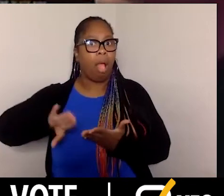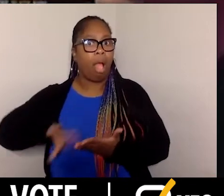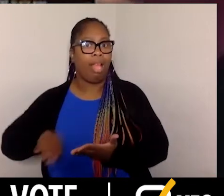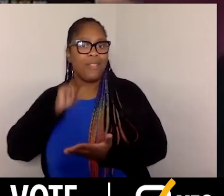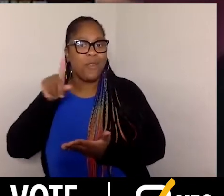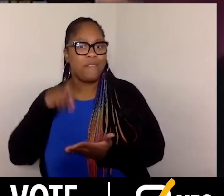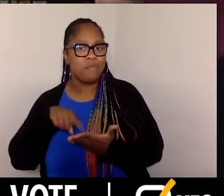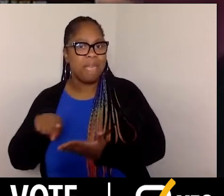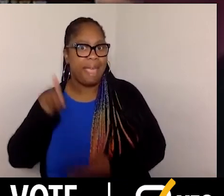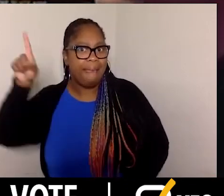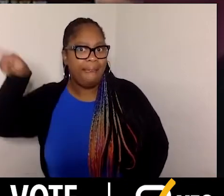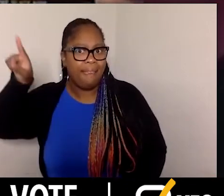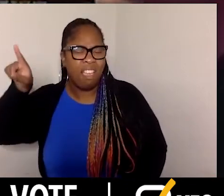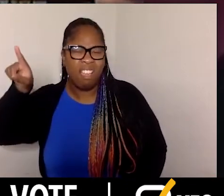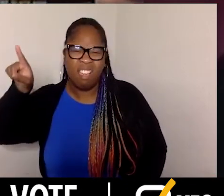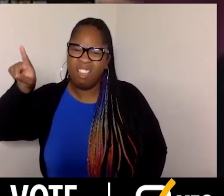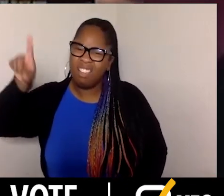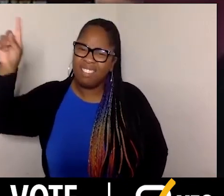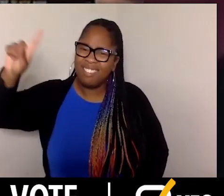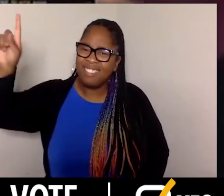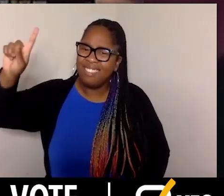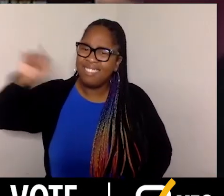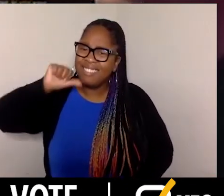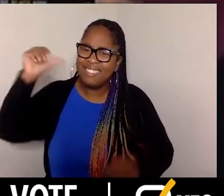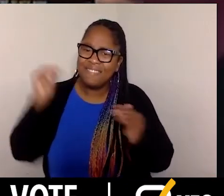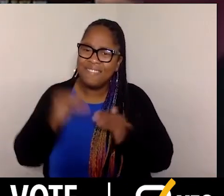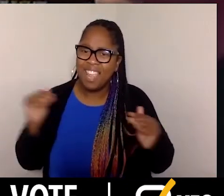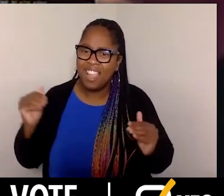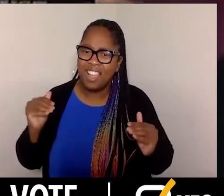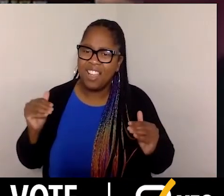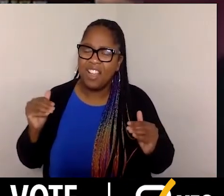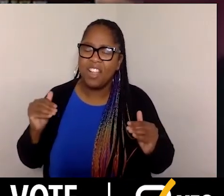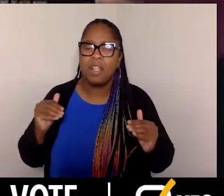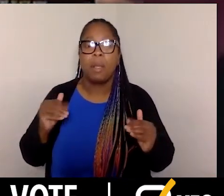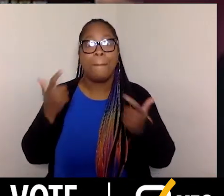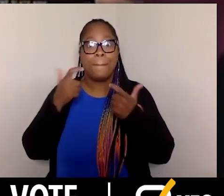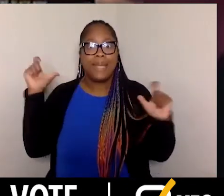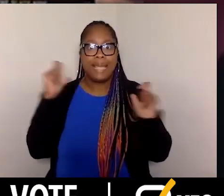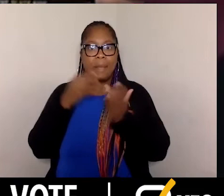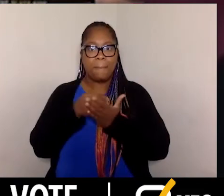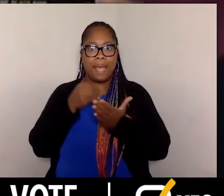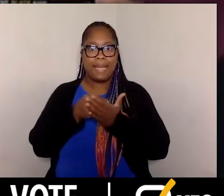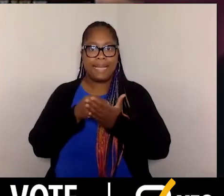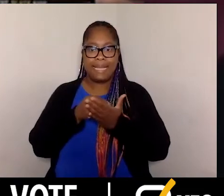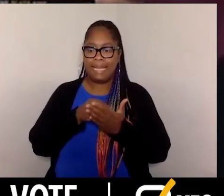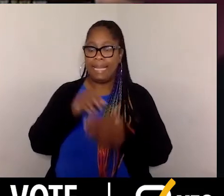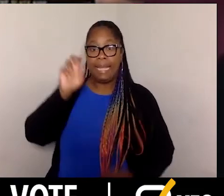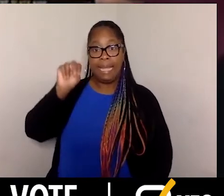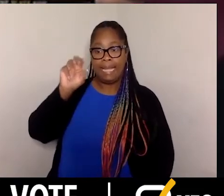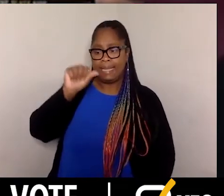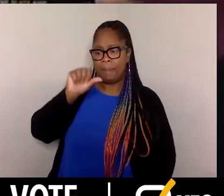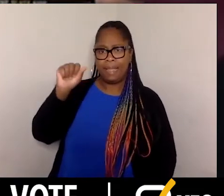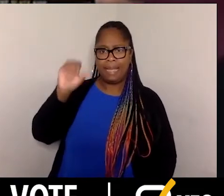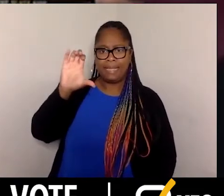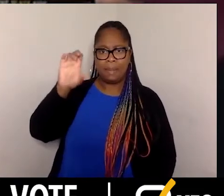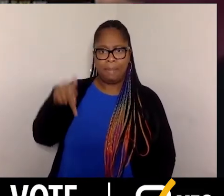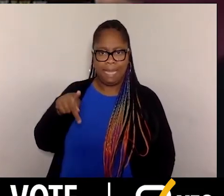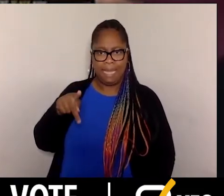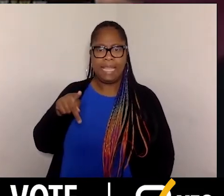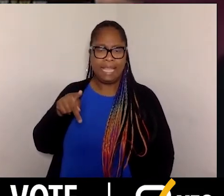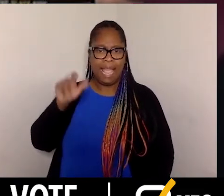money. Big money was given to the NAACP's Alice Huffman's political